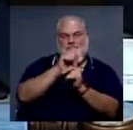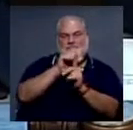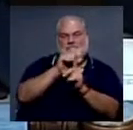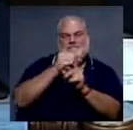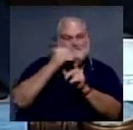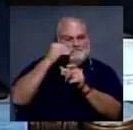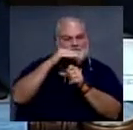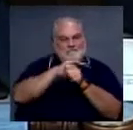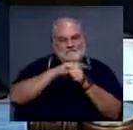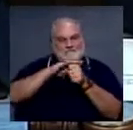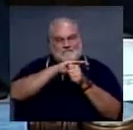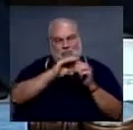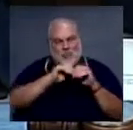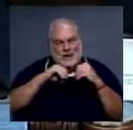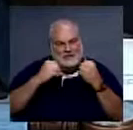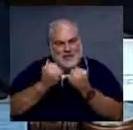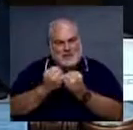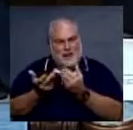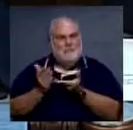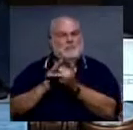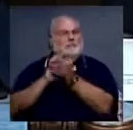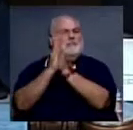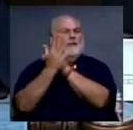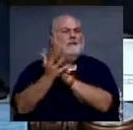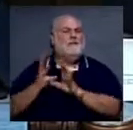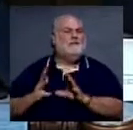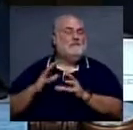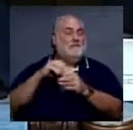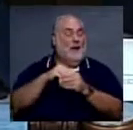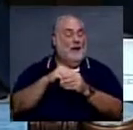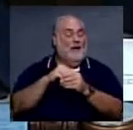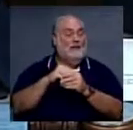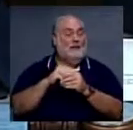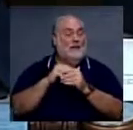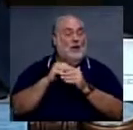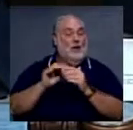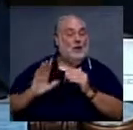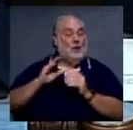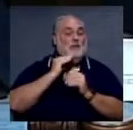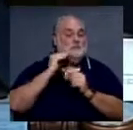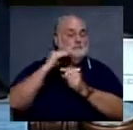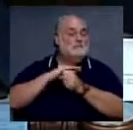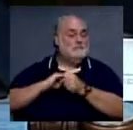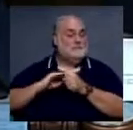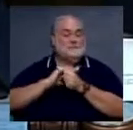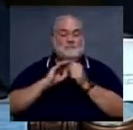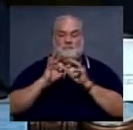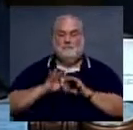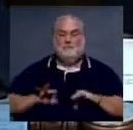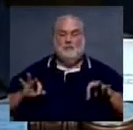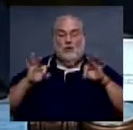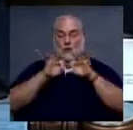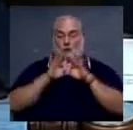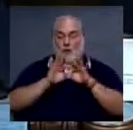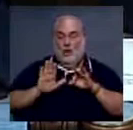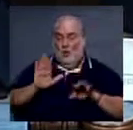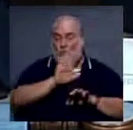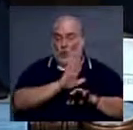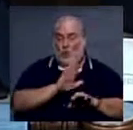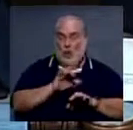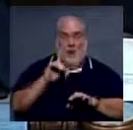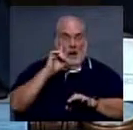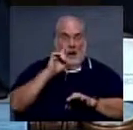and get involved. You know, community is very important. It helps us when we have all of your eyes and ears out there to help